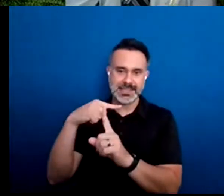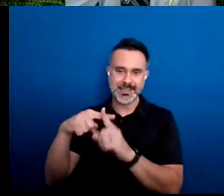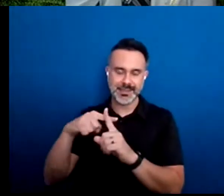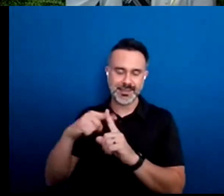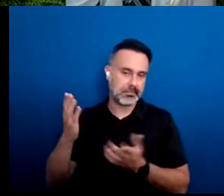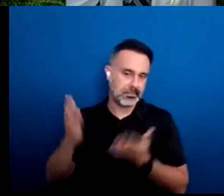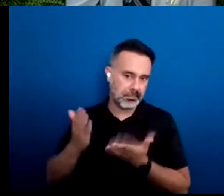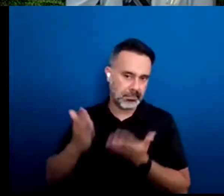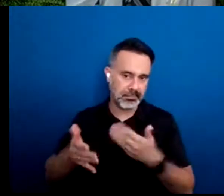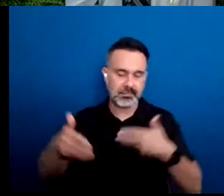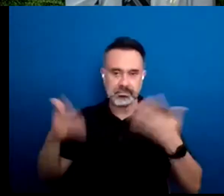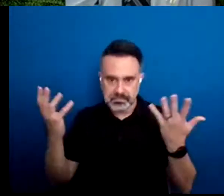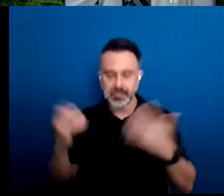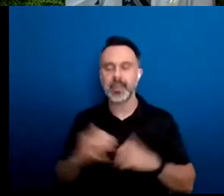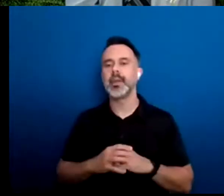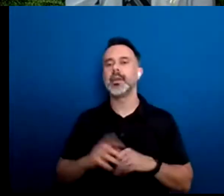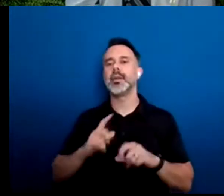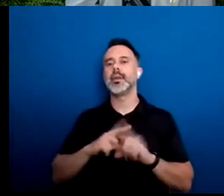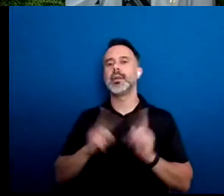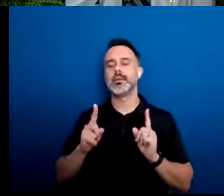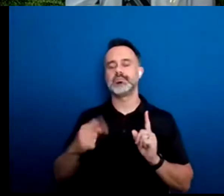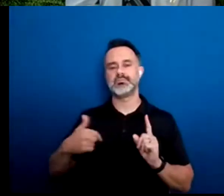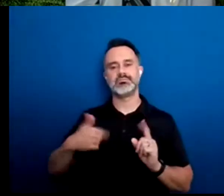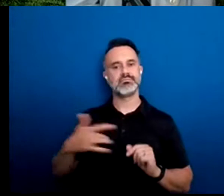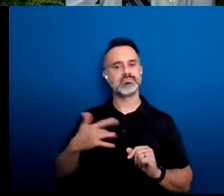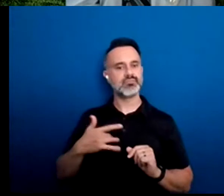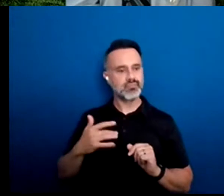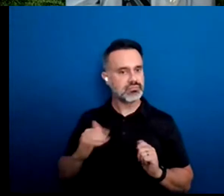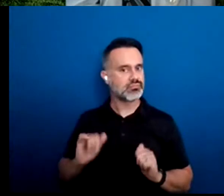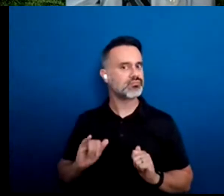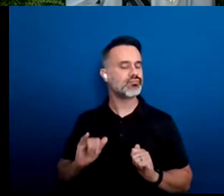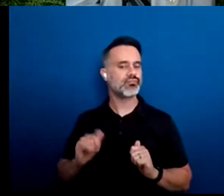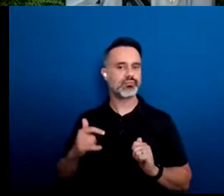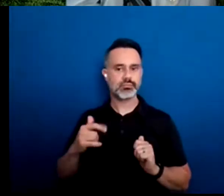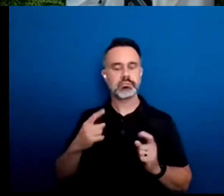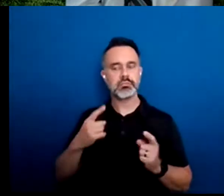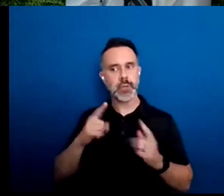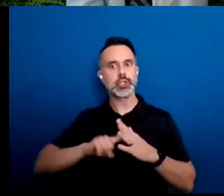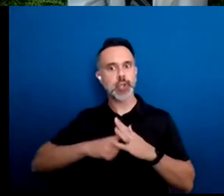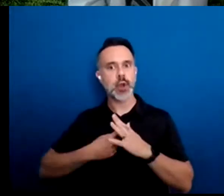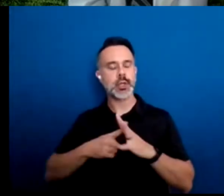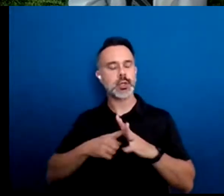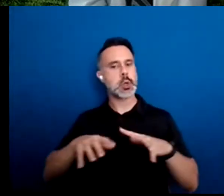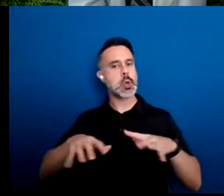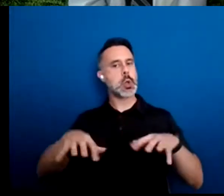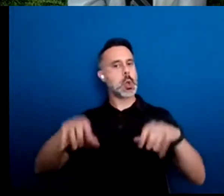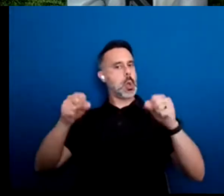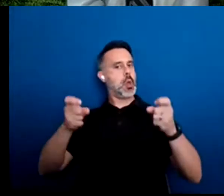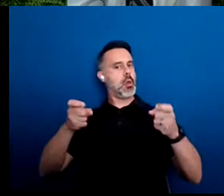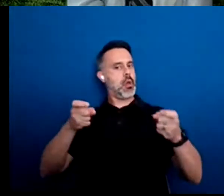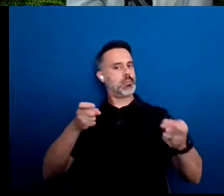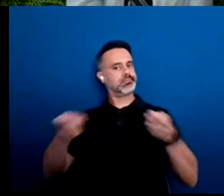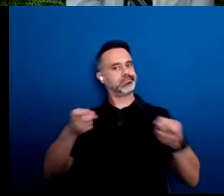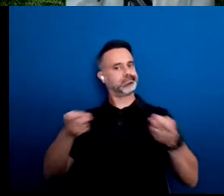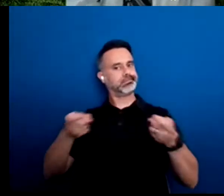that we're finally getting our arms around it here in the United States, at very least,